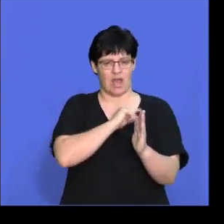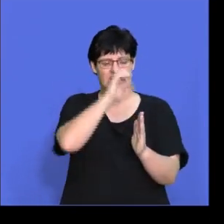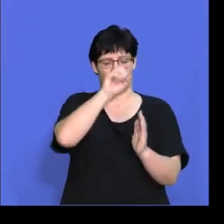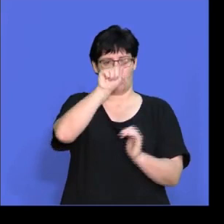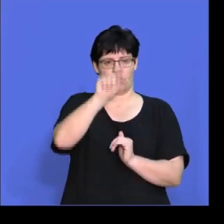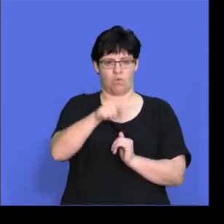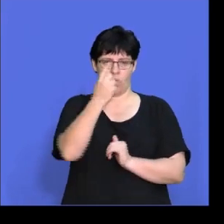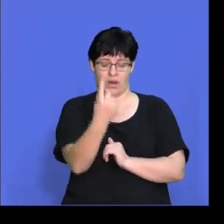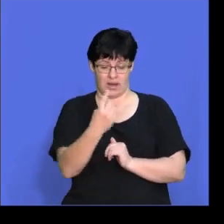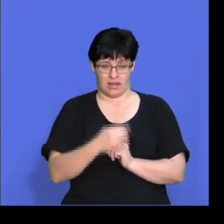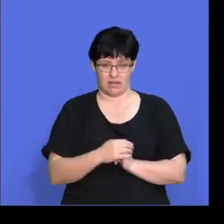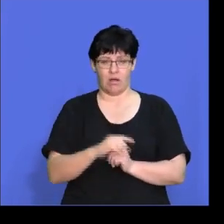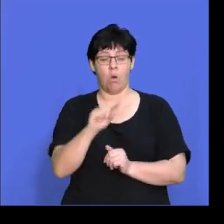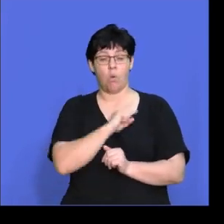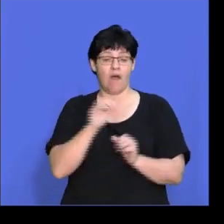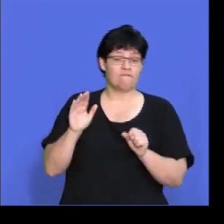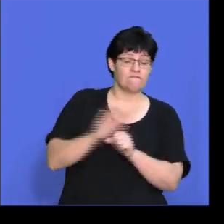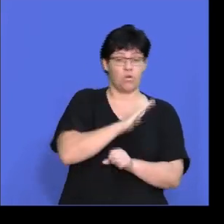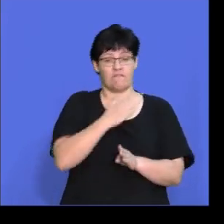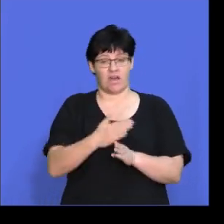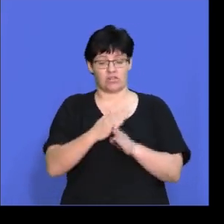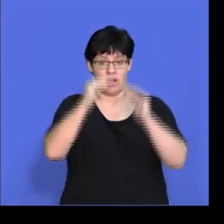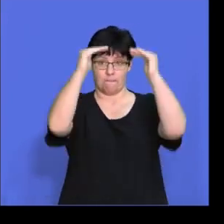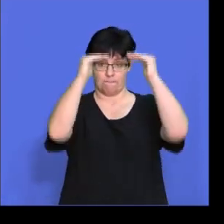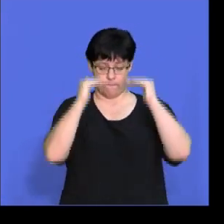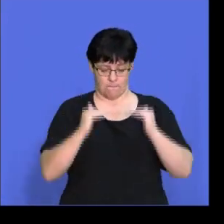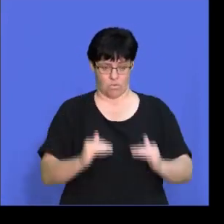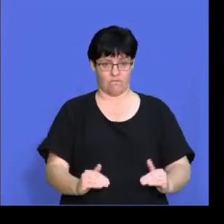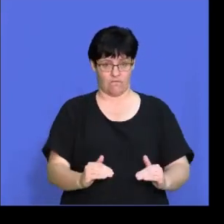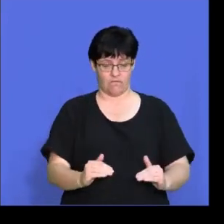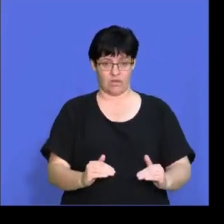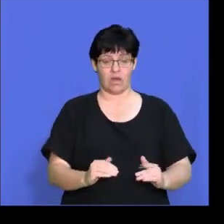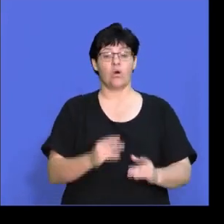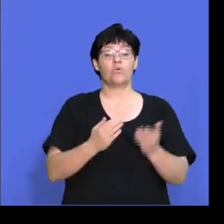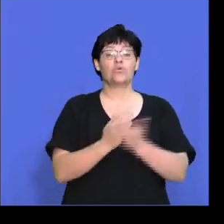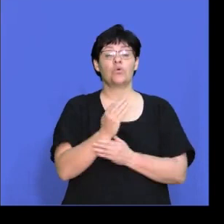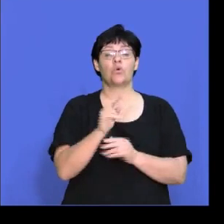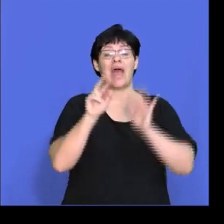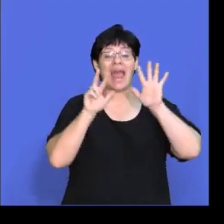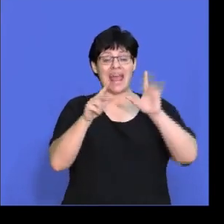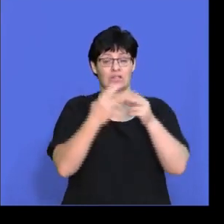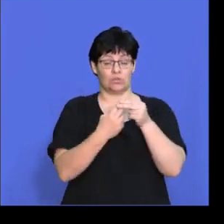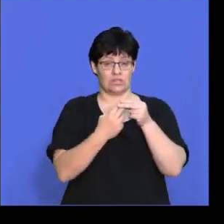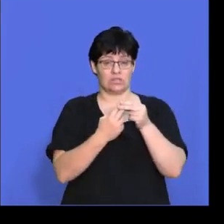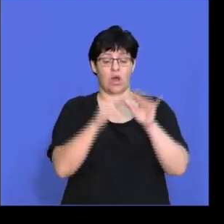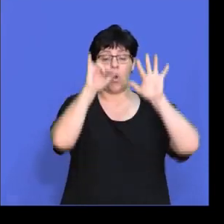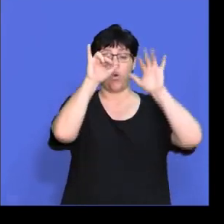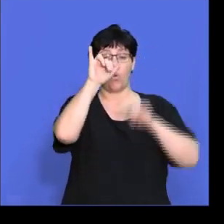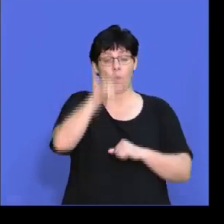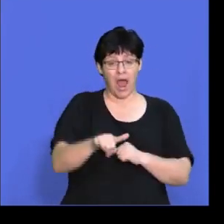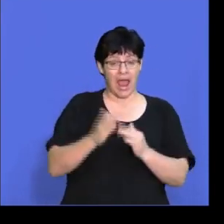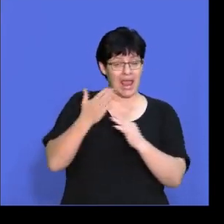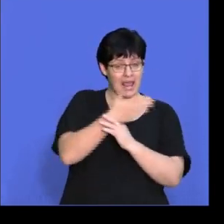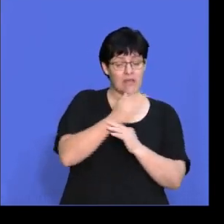1. So because the whole function has been moved, translated down by 8 units, this y-intercept